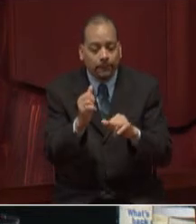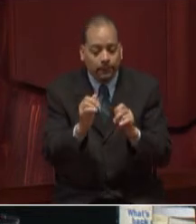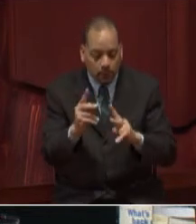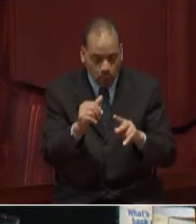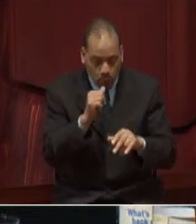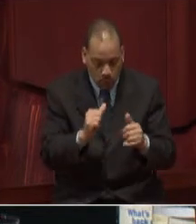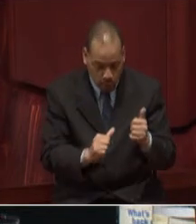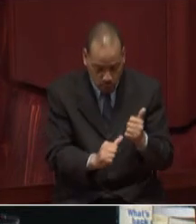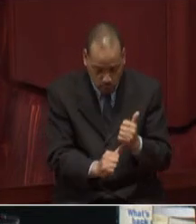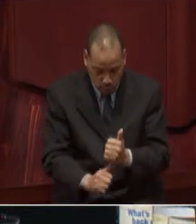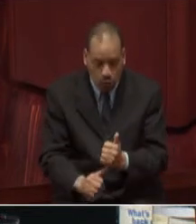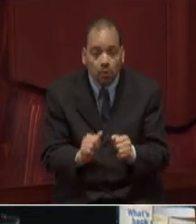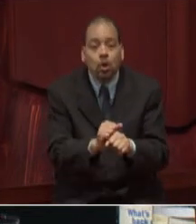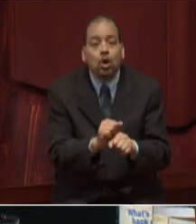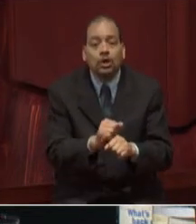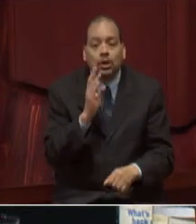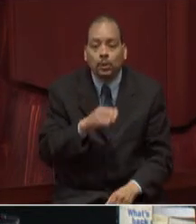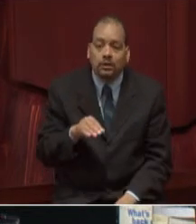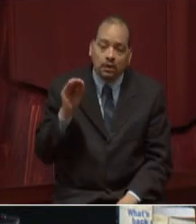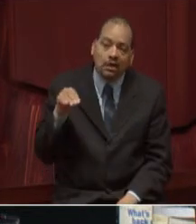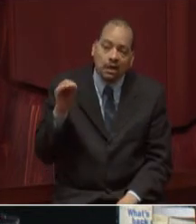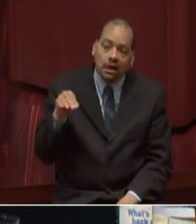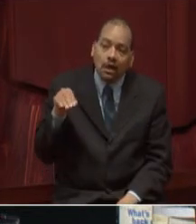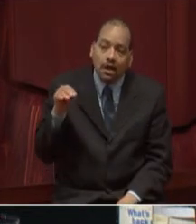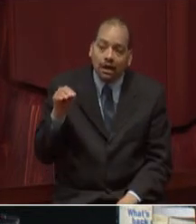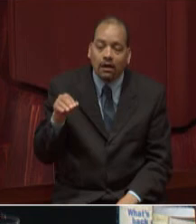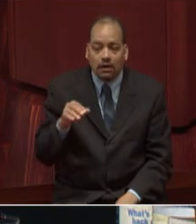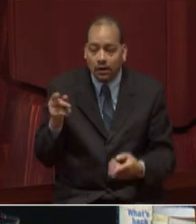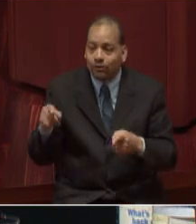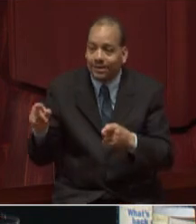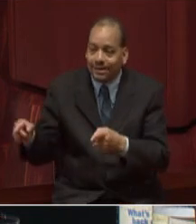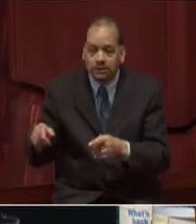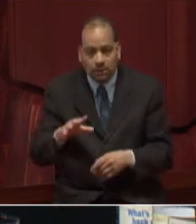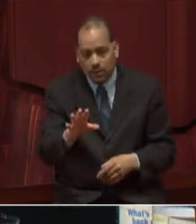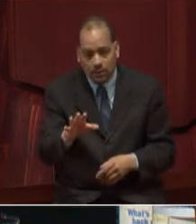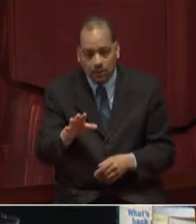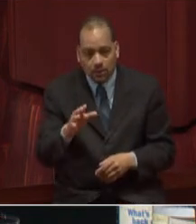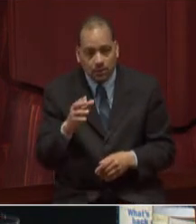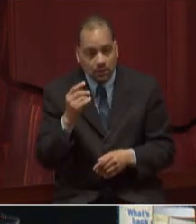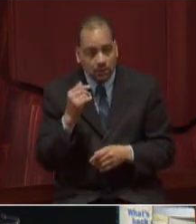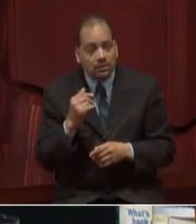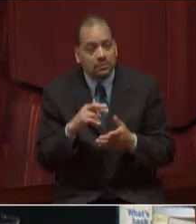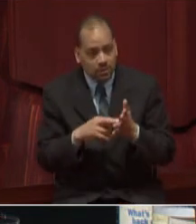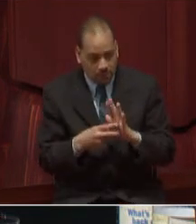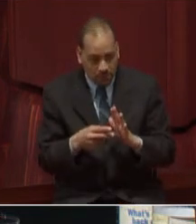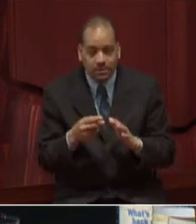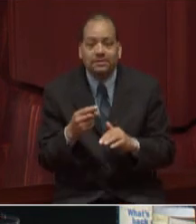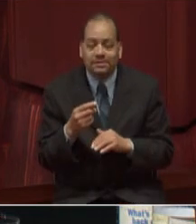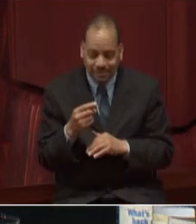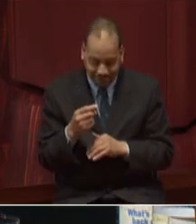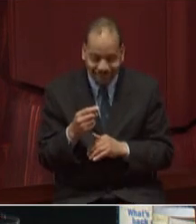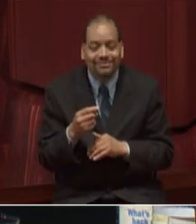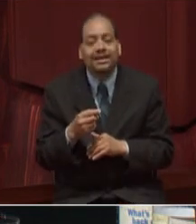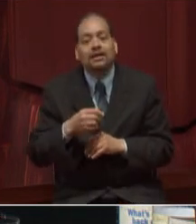points of view and debate before a decision was made. But then they asked that once a decision's made, if you're on the losing side, you carry it out loyally,